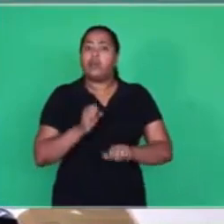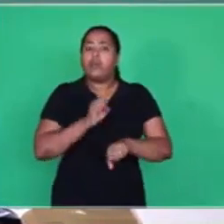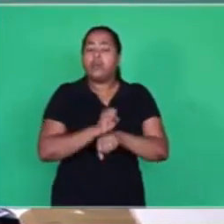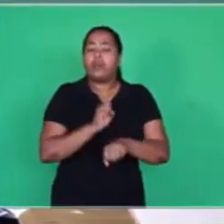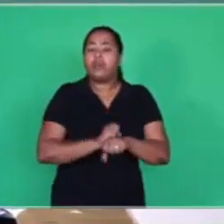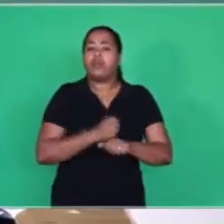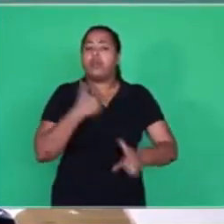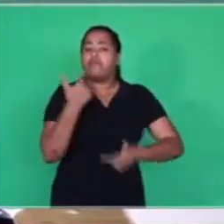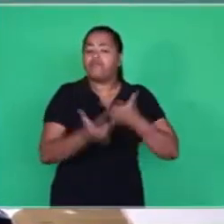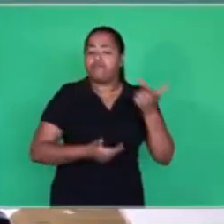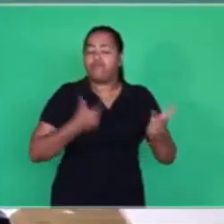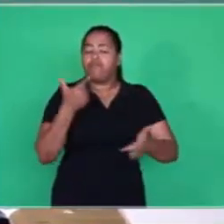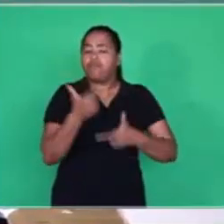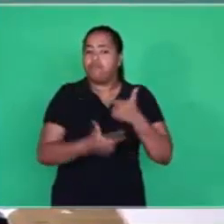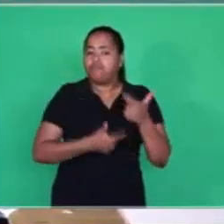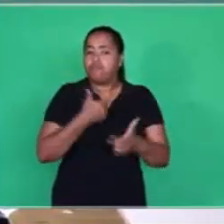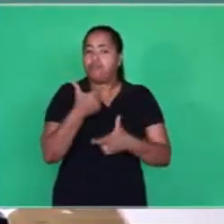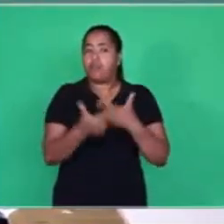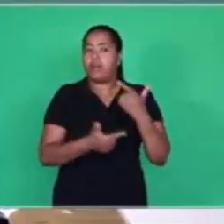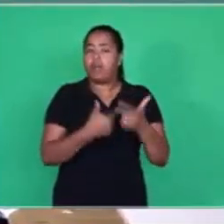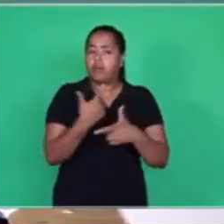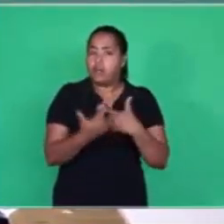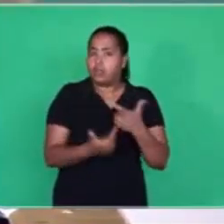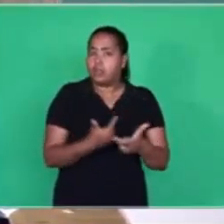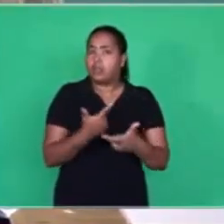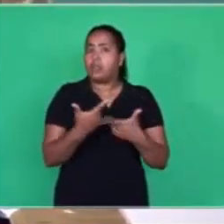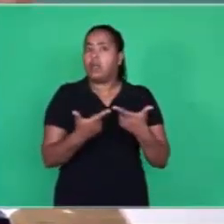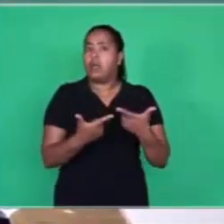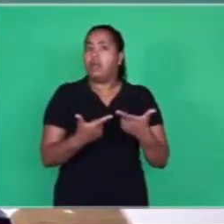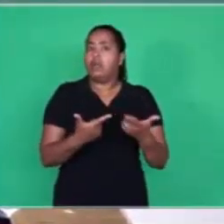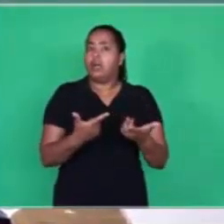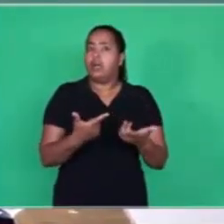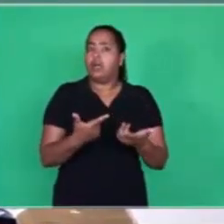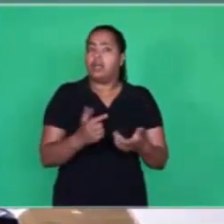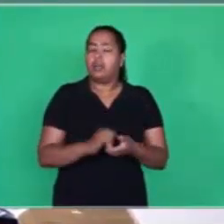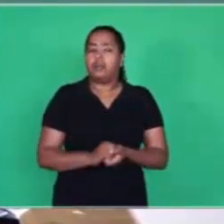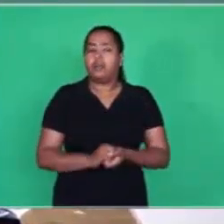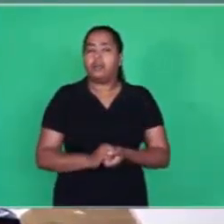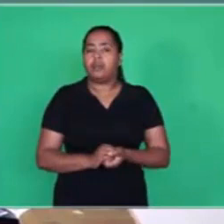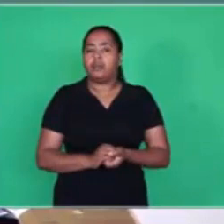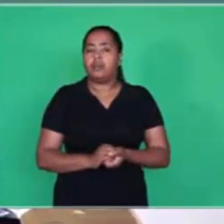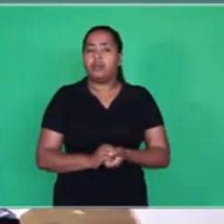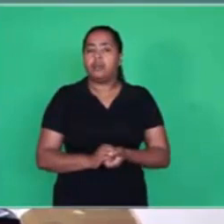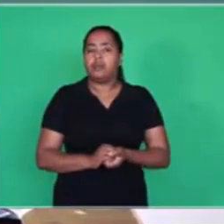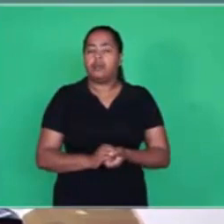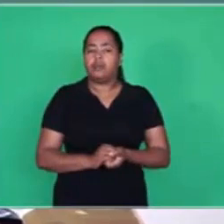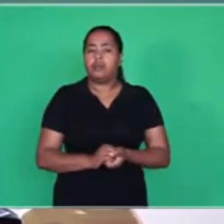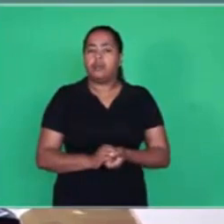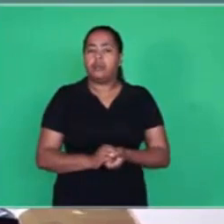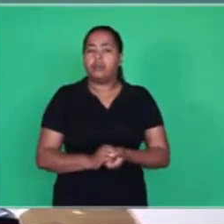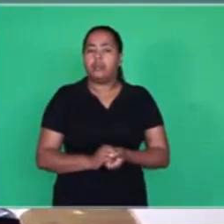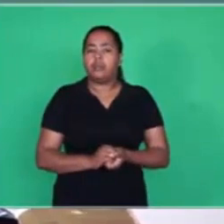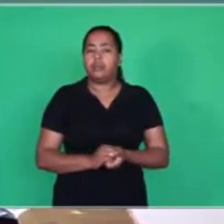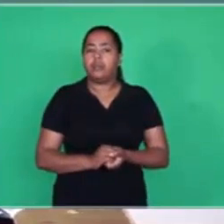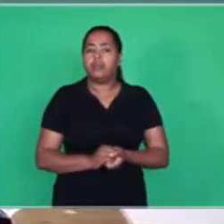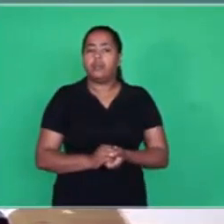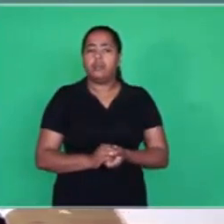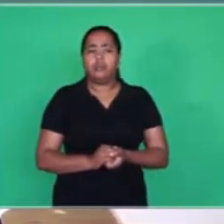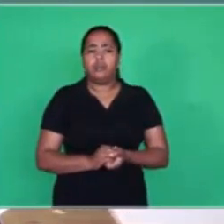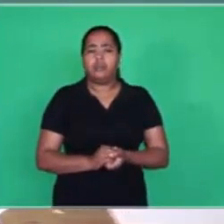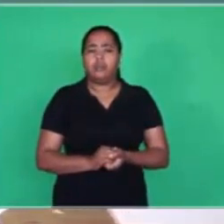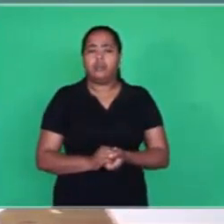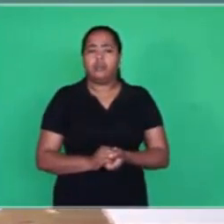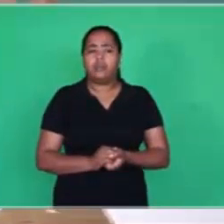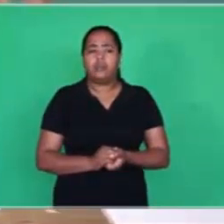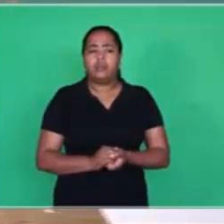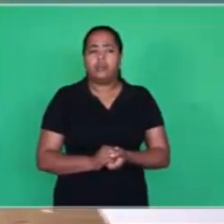day. These are the things that are soon to come. Let us not be caught off guard. I